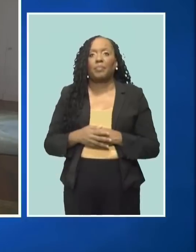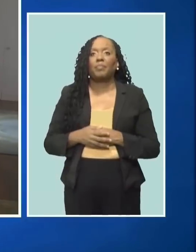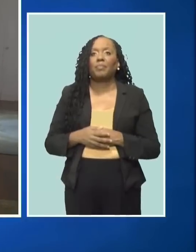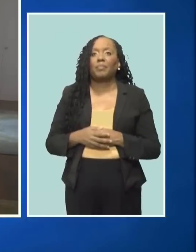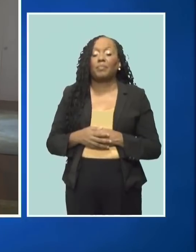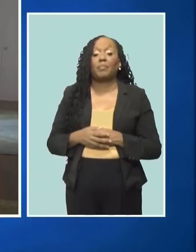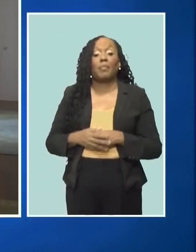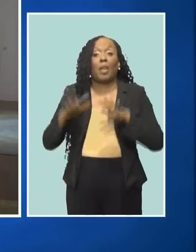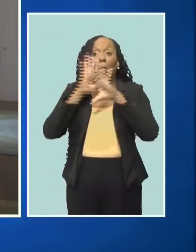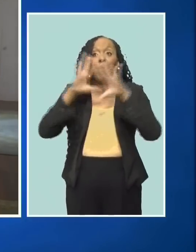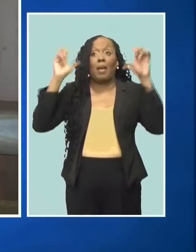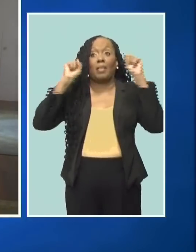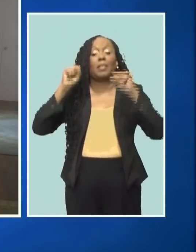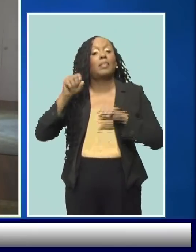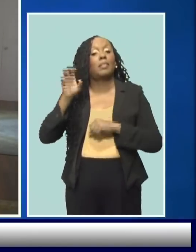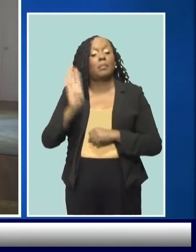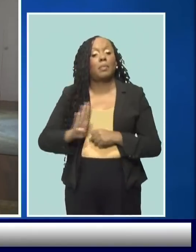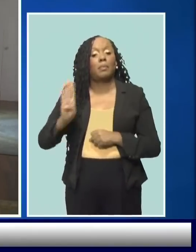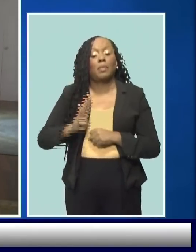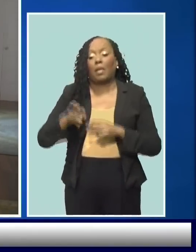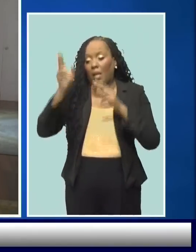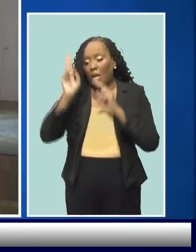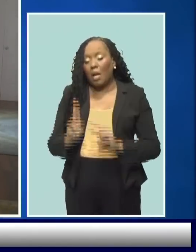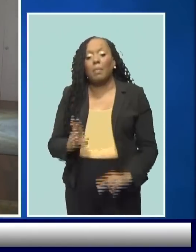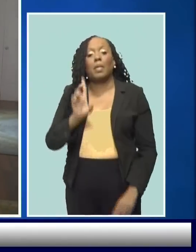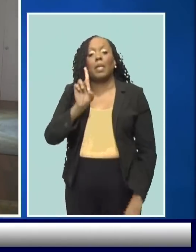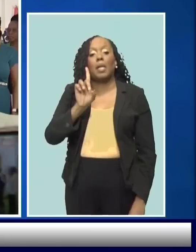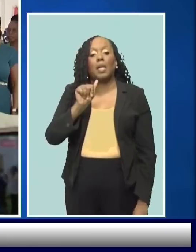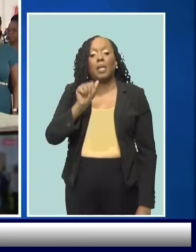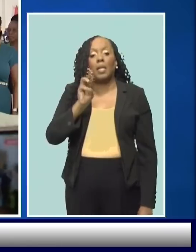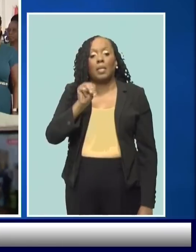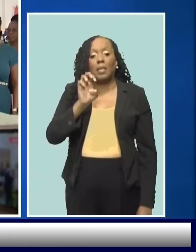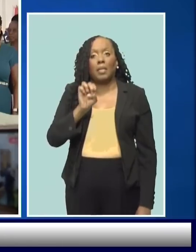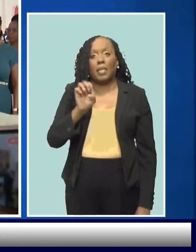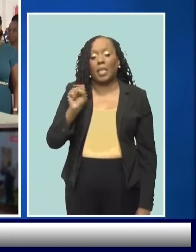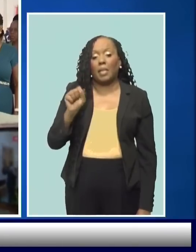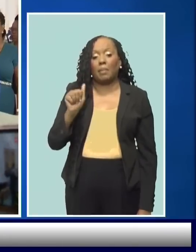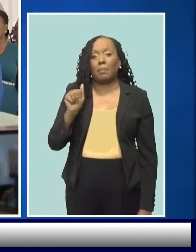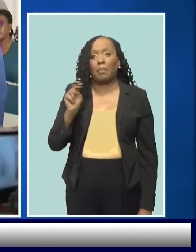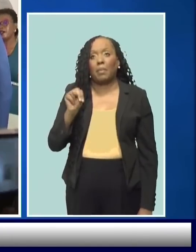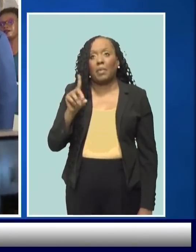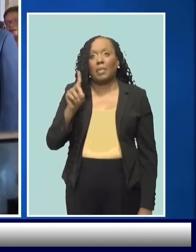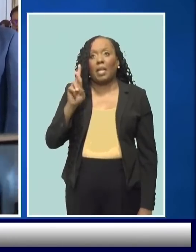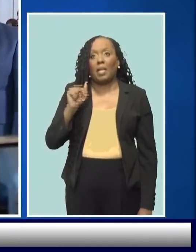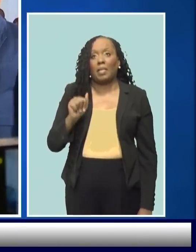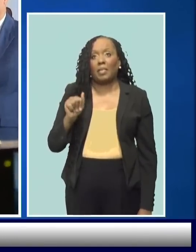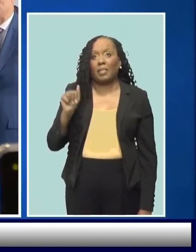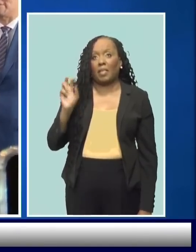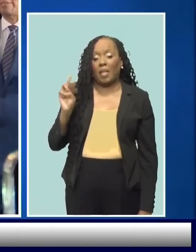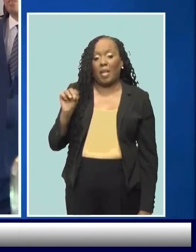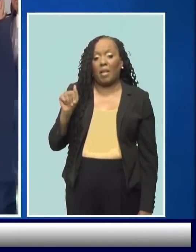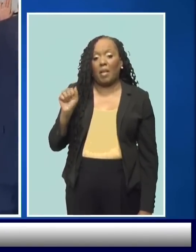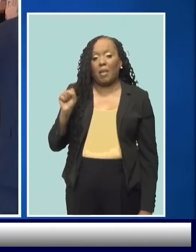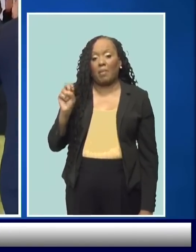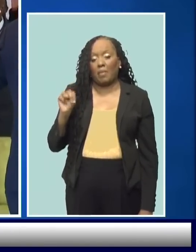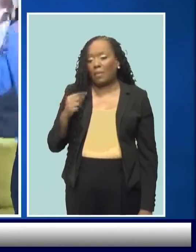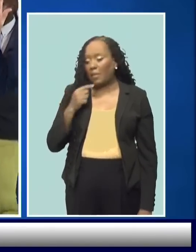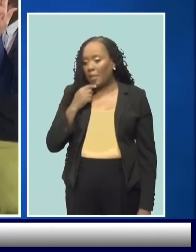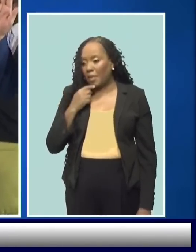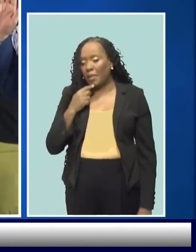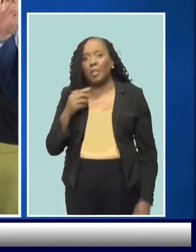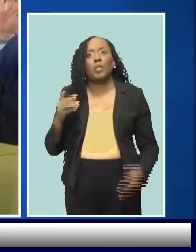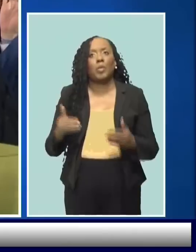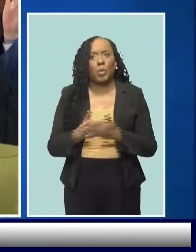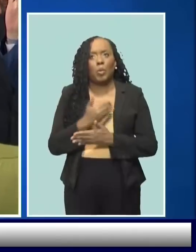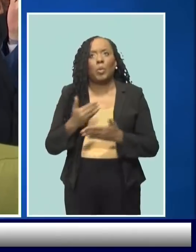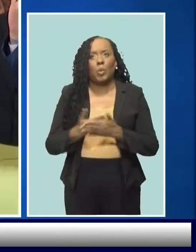of Barbados, the Most Honorable Dame Sandra Mason, has told new justices of the peace to be firm and discreet